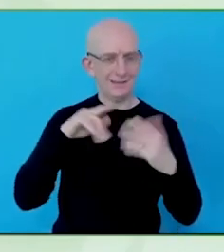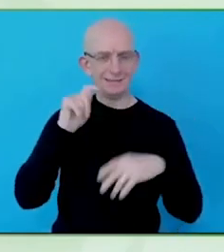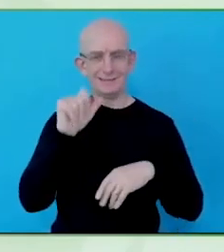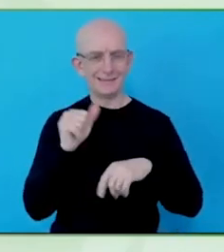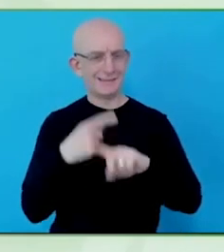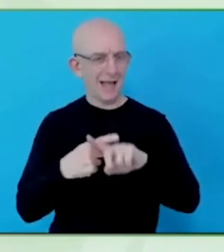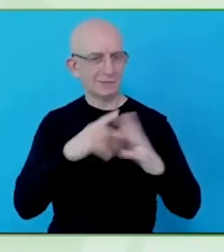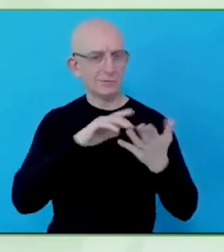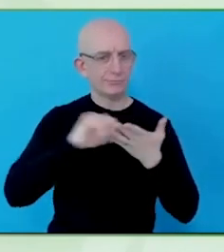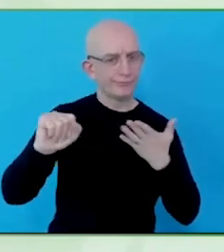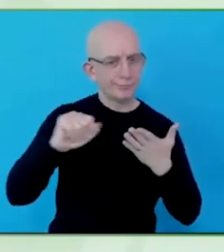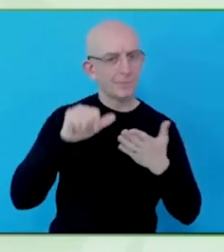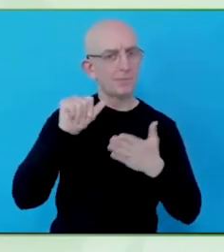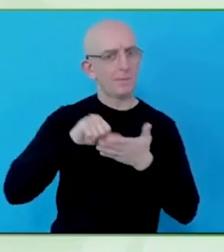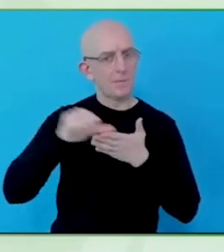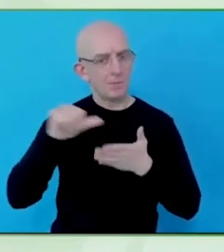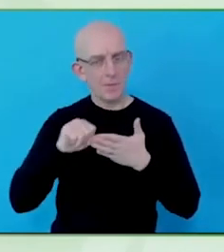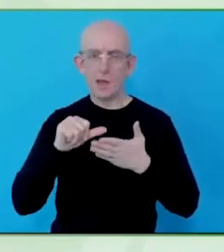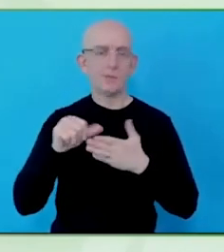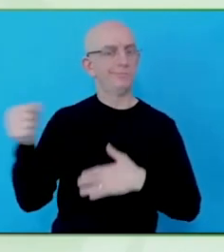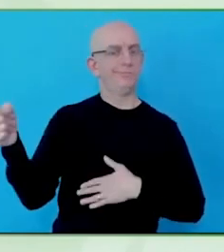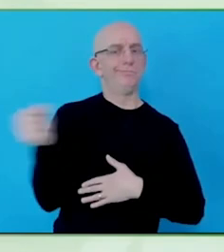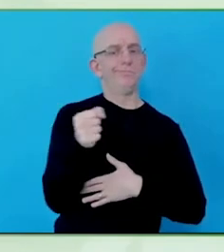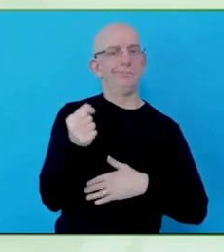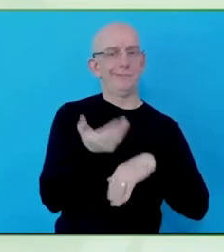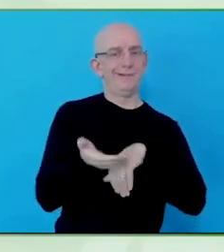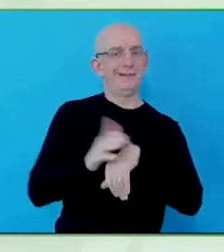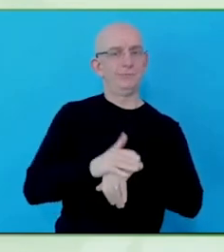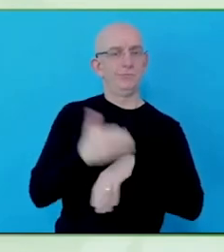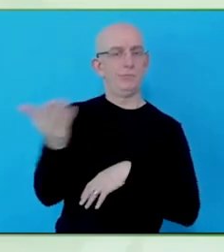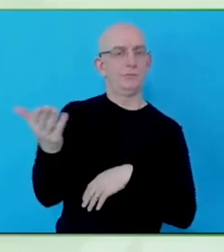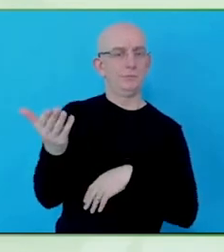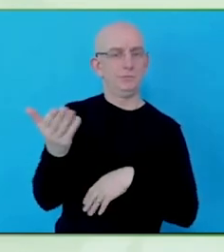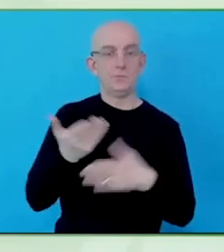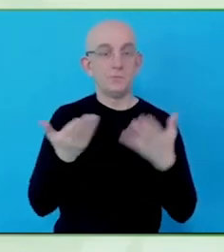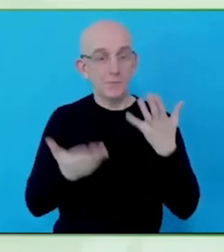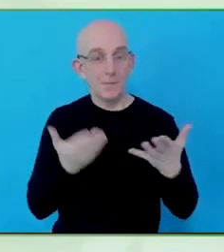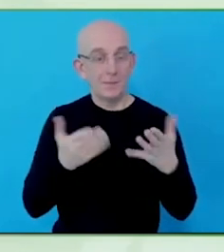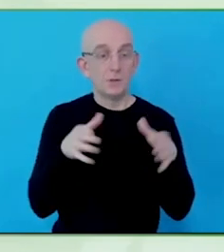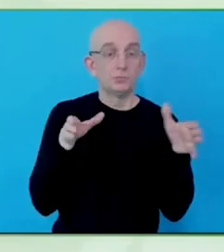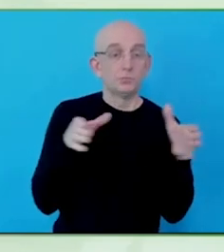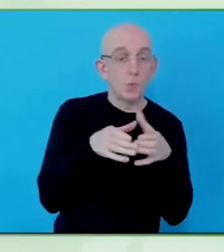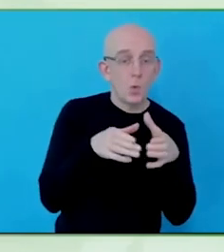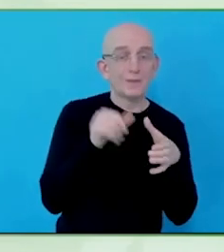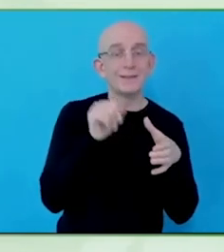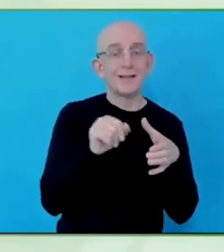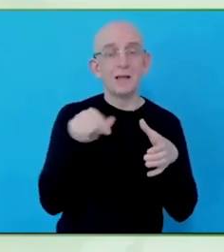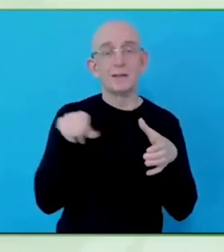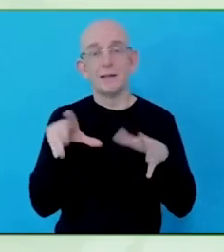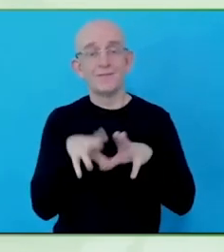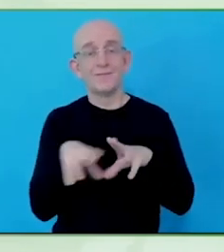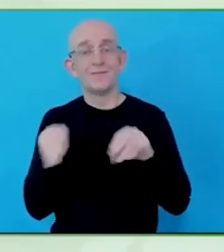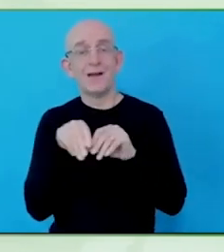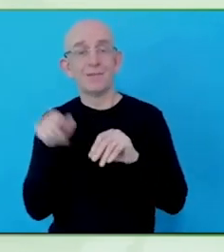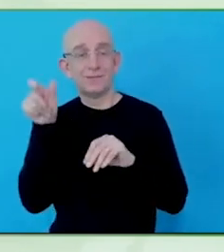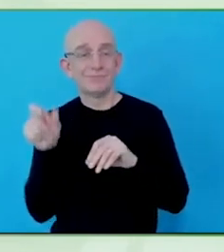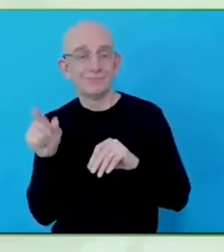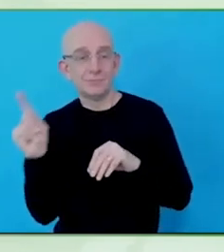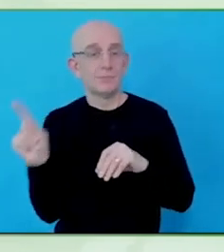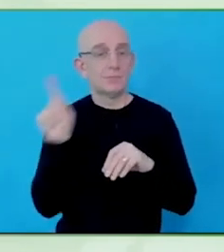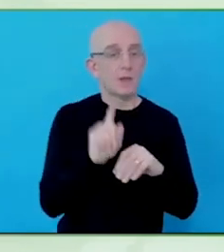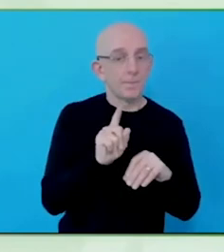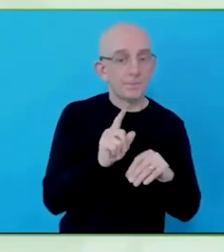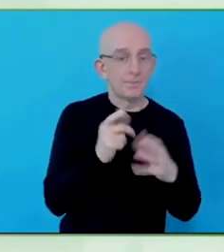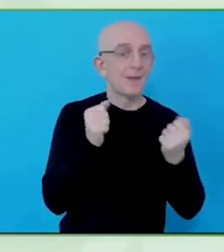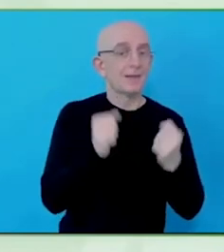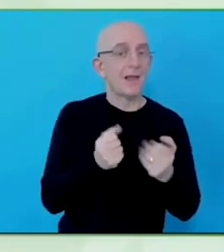accessibility providers who has the proper expertise. So look at their credentials. Look if they're involved in the W3C, which makes the regulations.